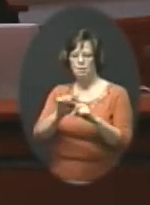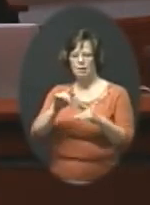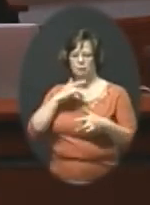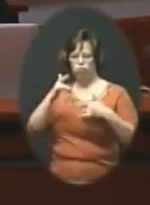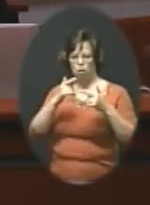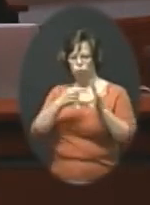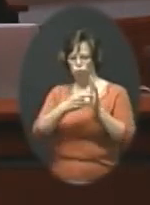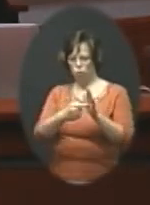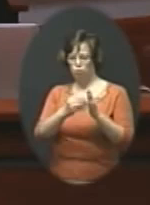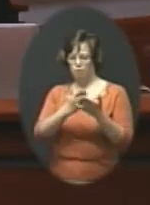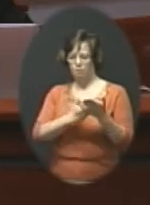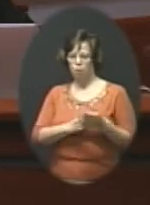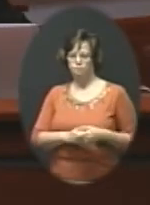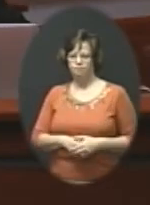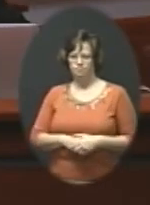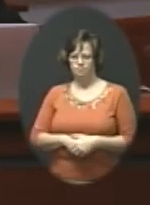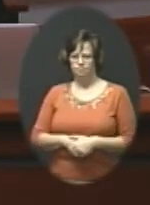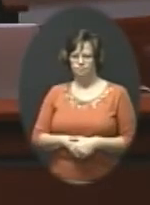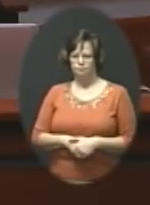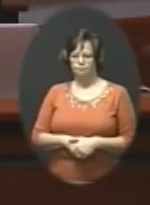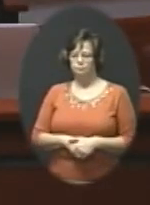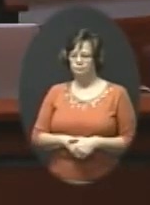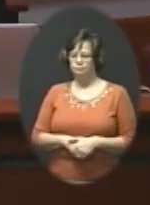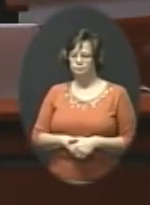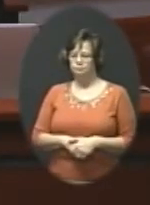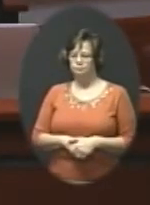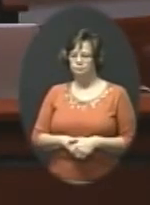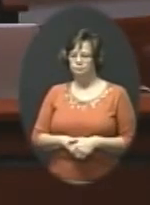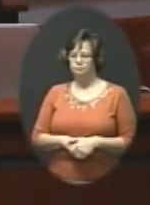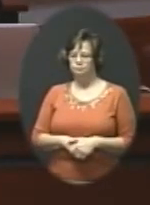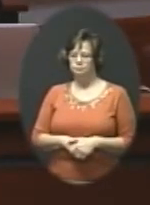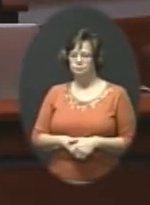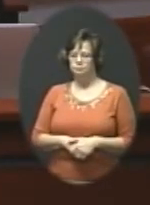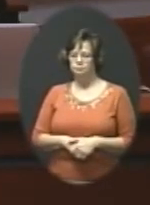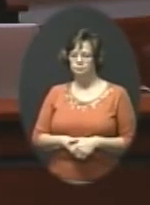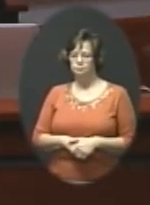this piece. Can I do it?